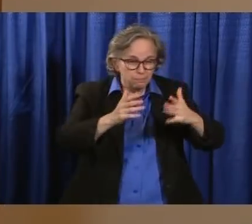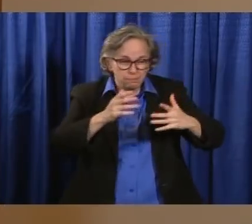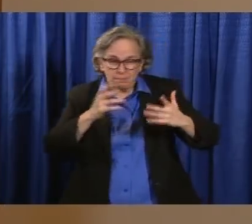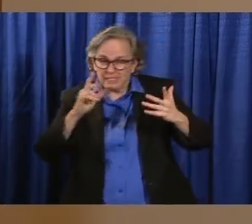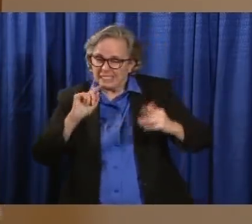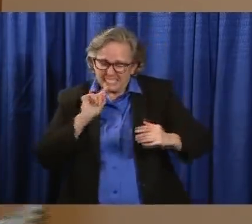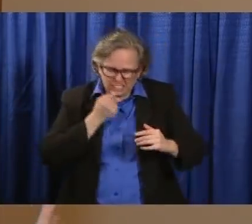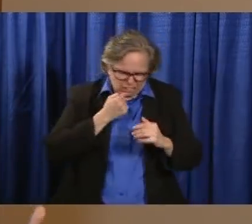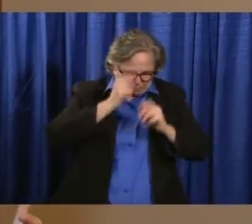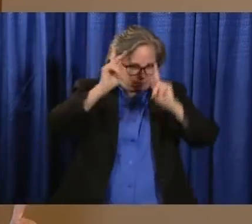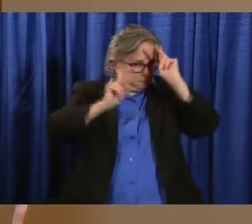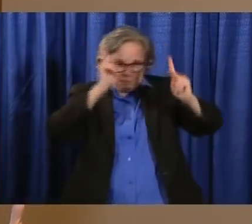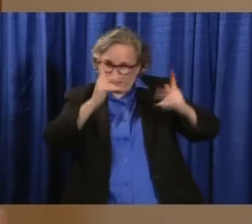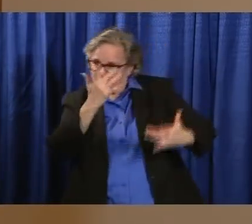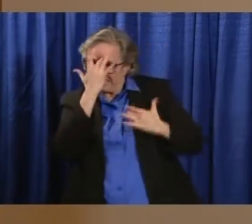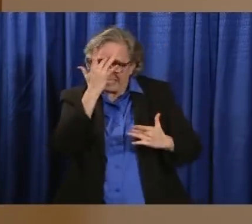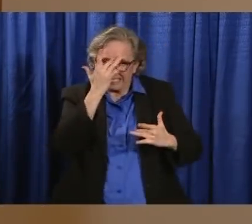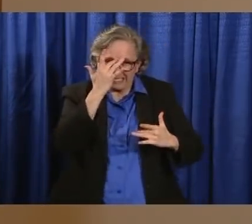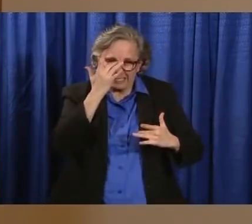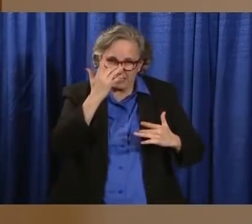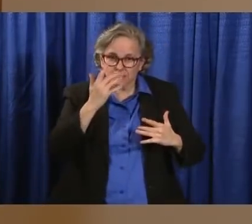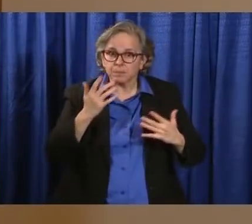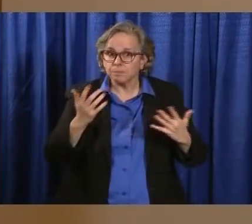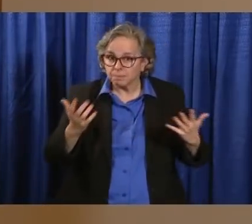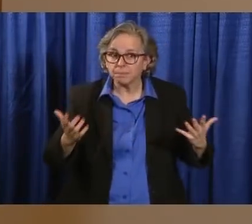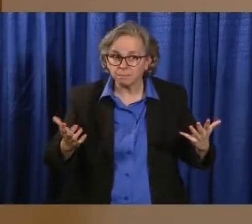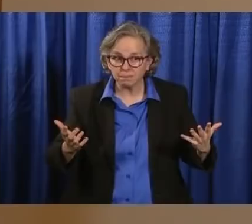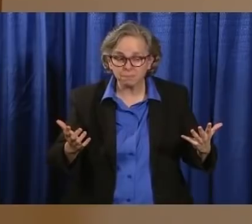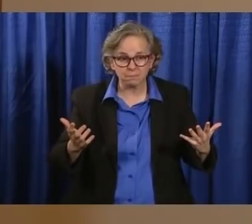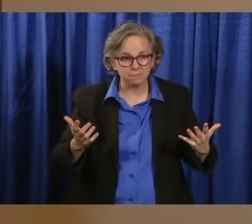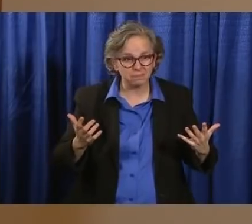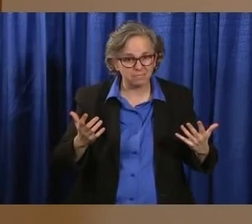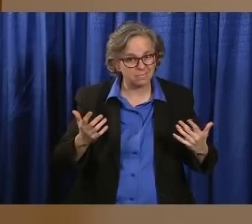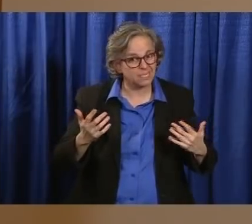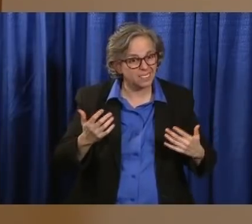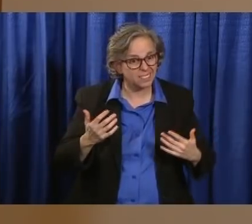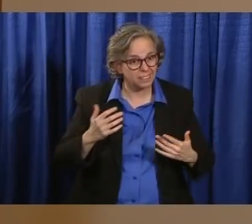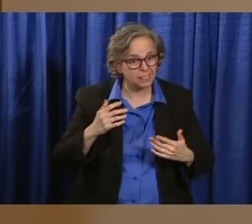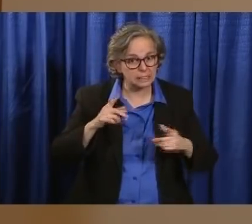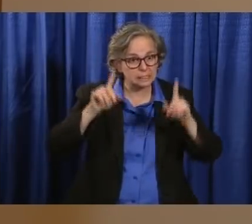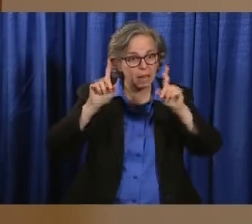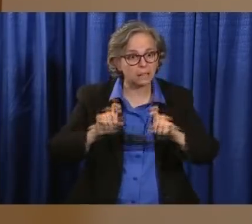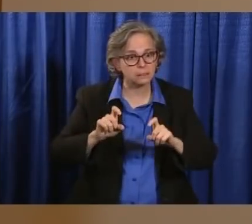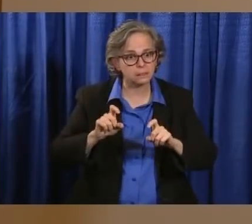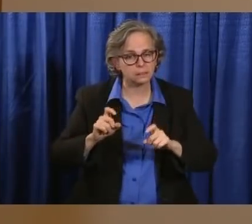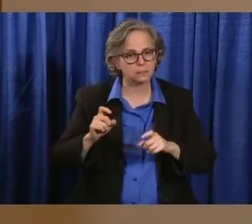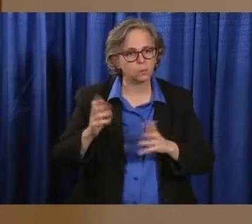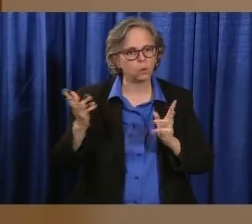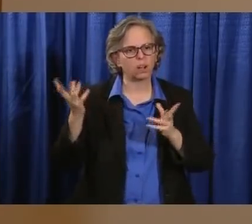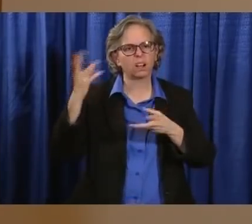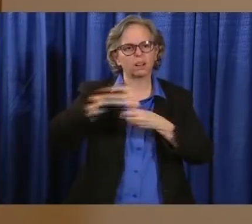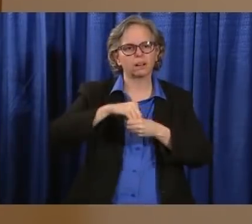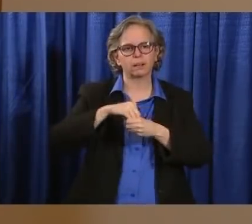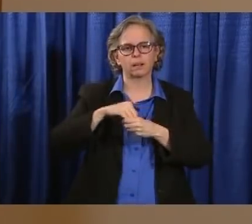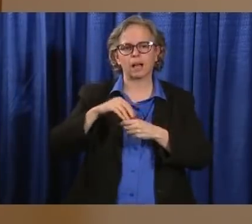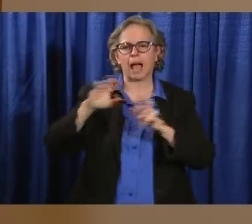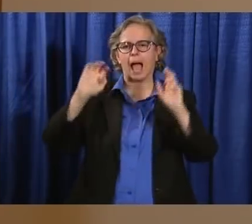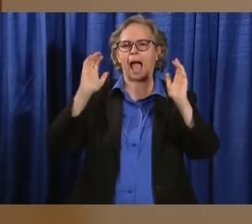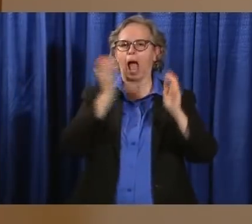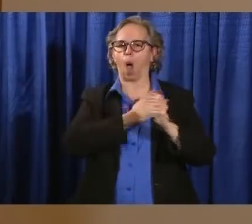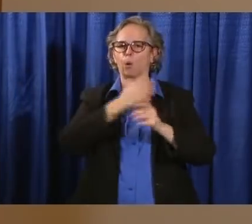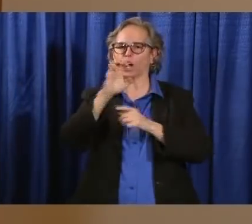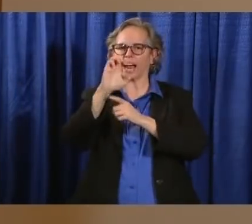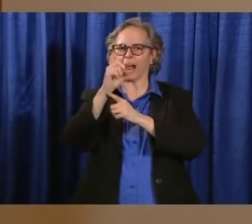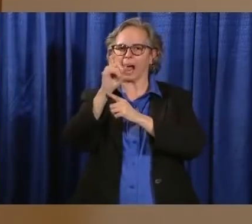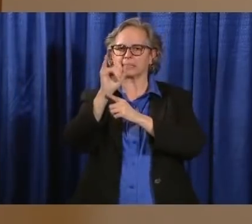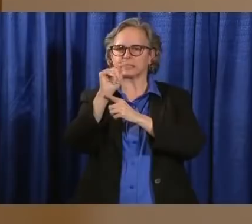all of us having to take actions. So in the end, it'll be part of our exit strategy, and there'll be blood testing as well to see if